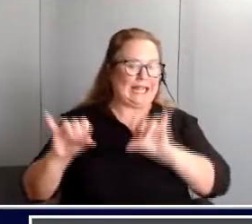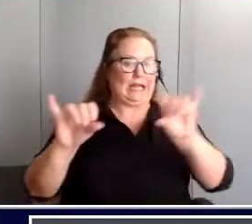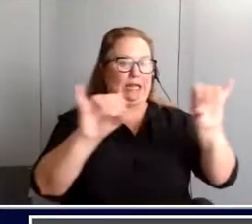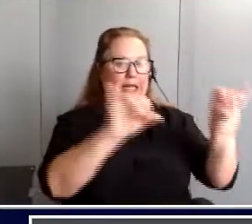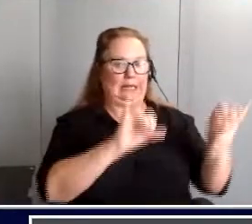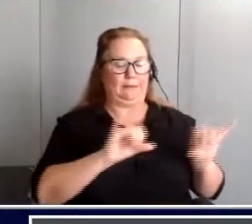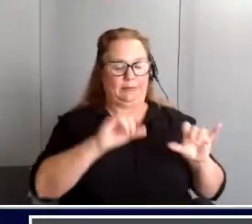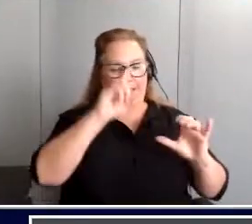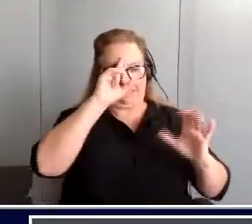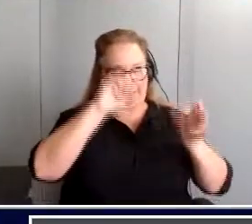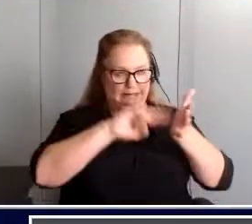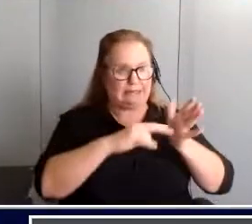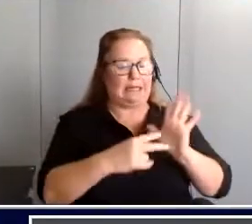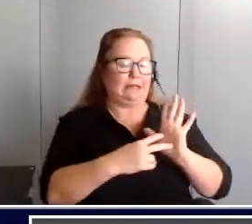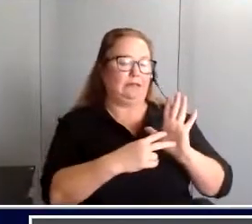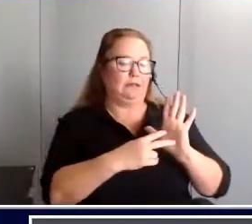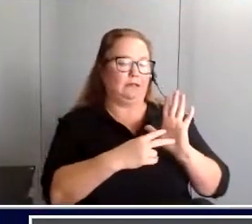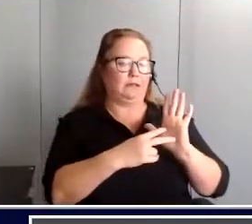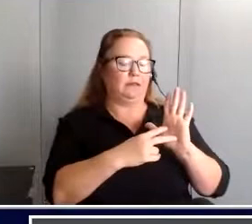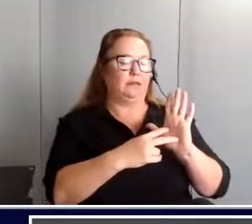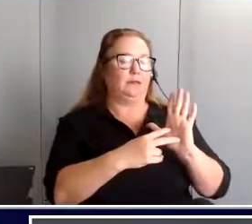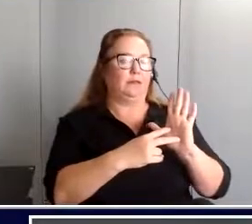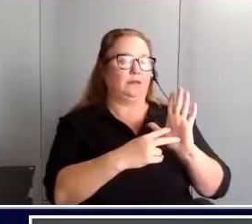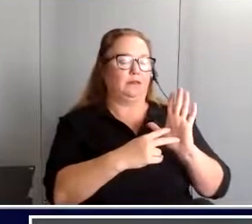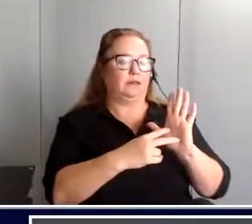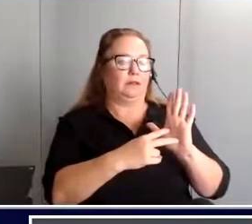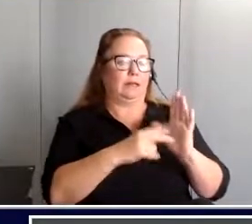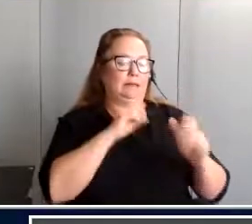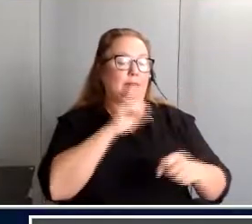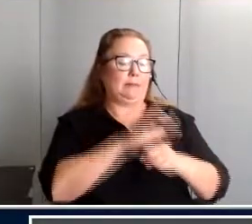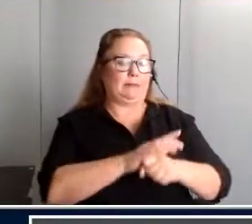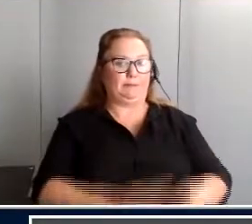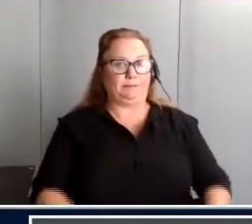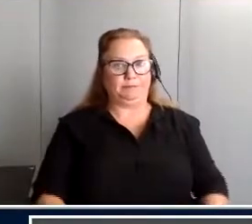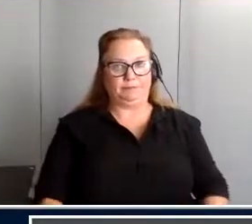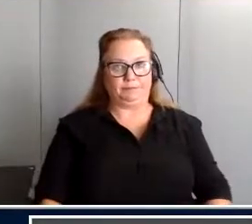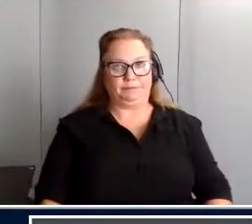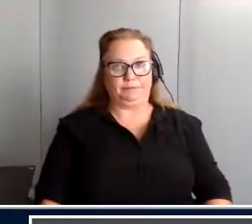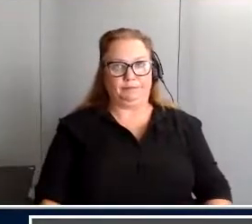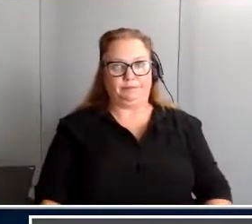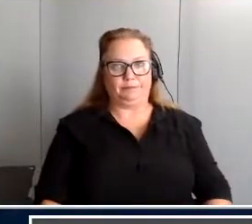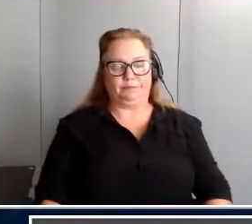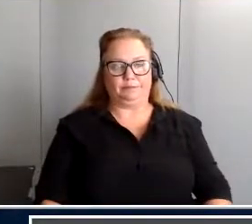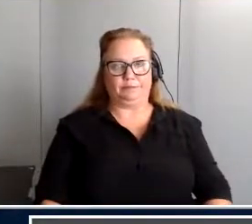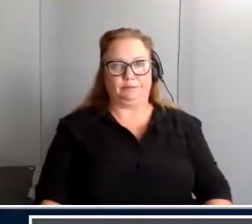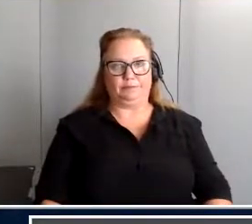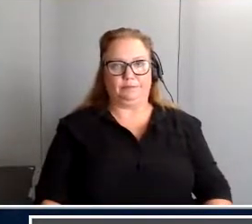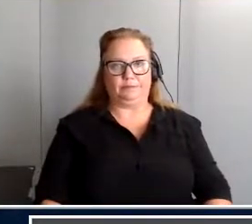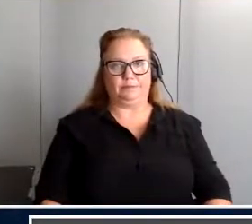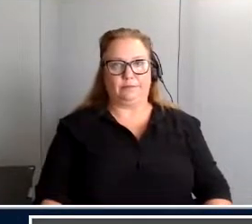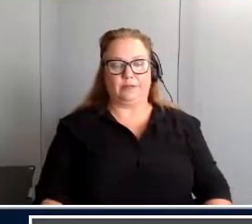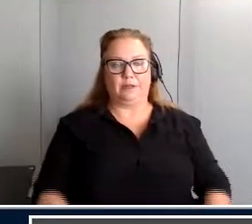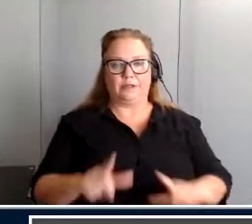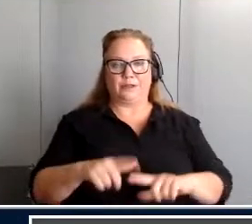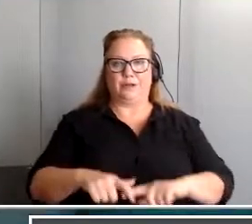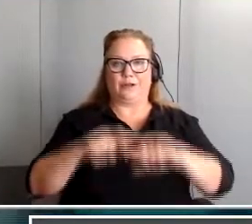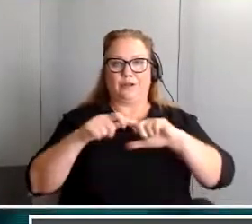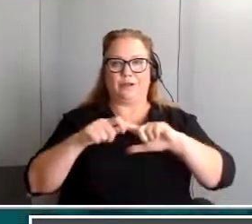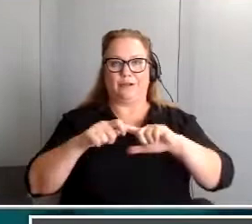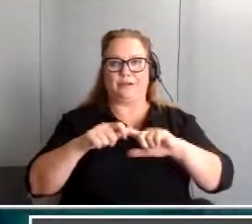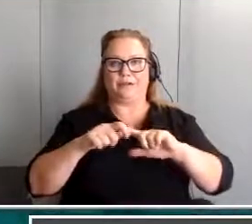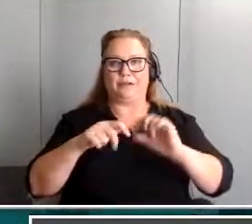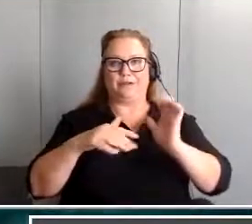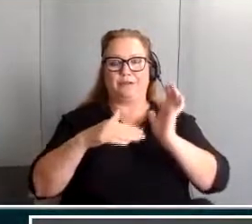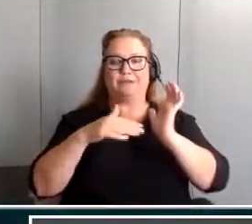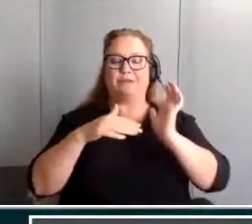intent and commitment. So. All right. All of our guests, table your thoughts for one moment. We're going to check in with Dr. Dana